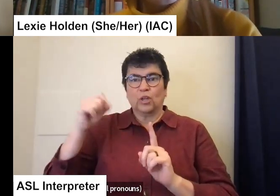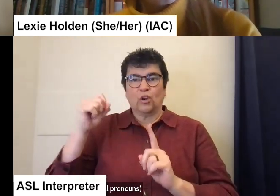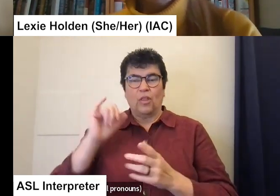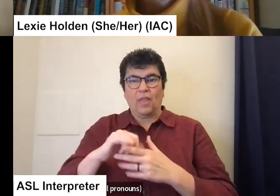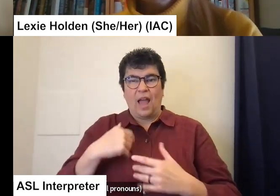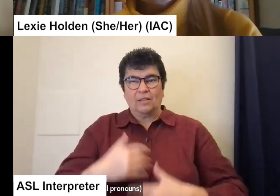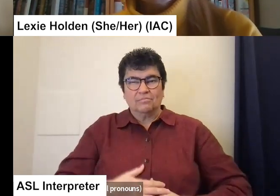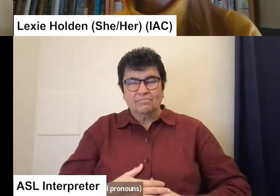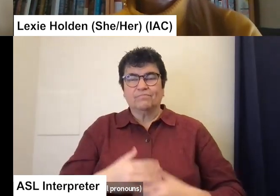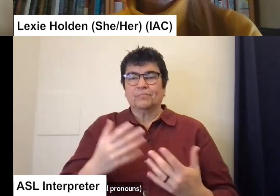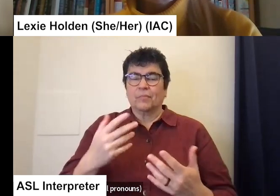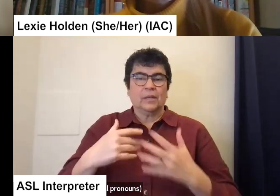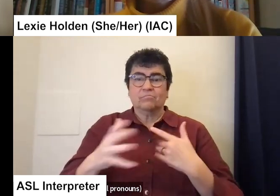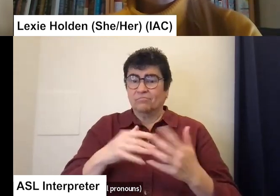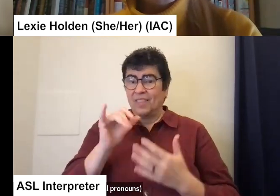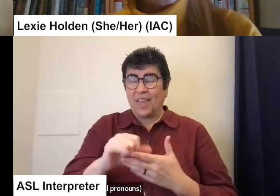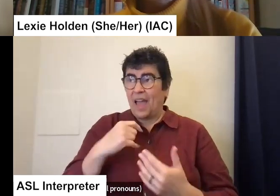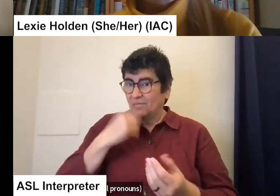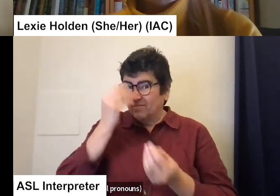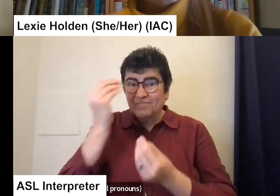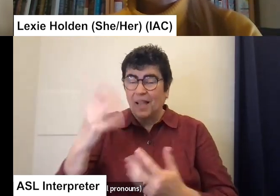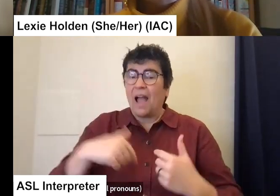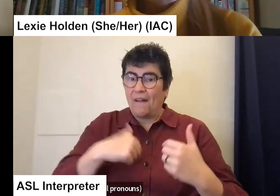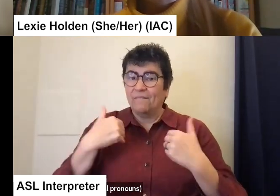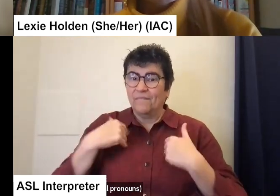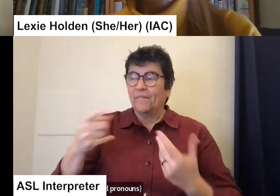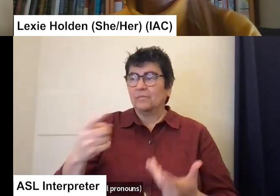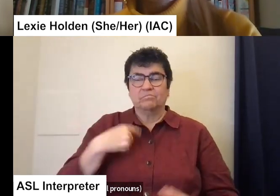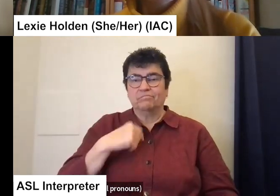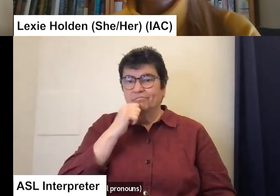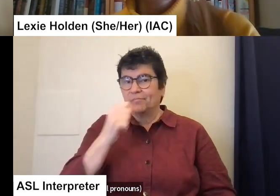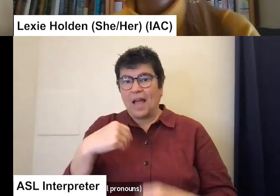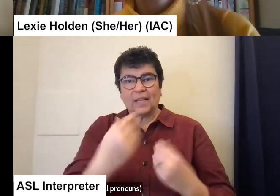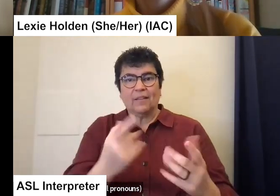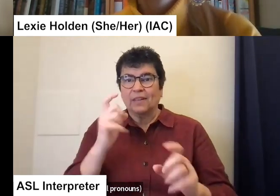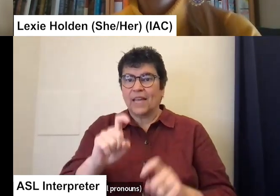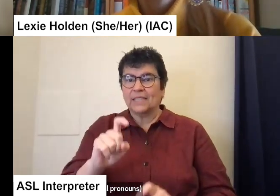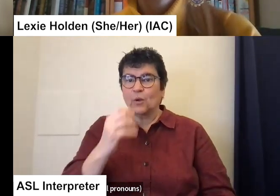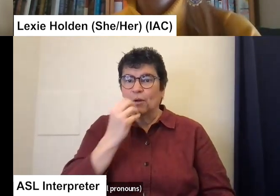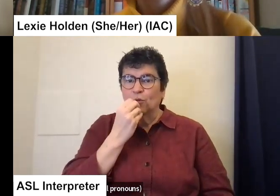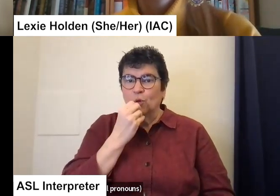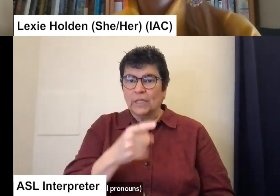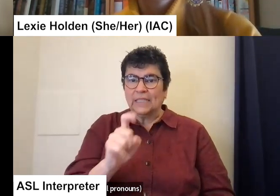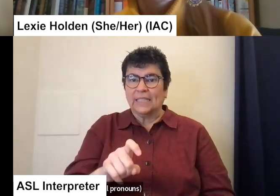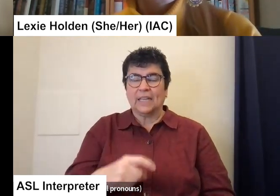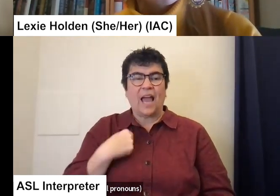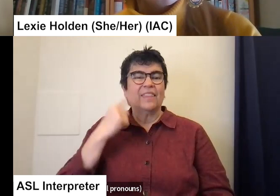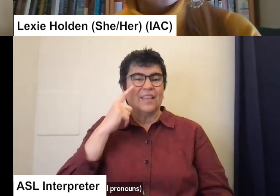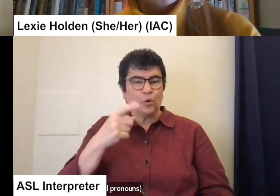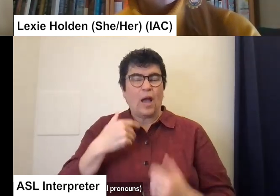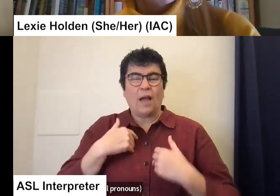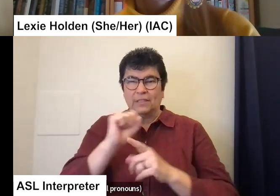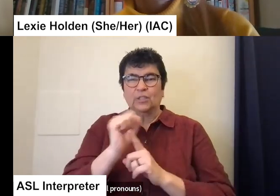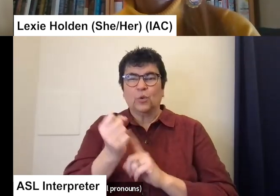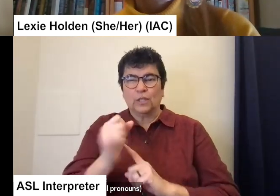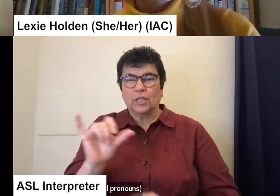that, he still was not getting the necessary foods that he needed. And I think you have situations like